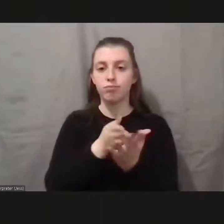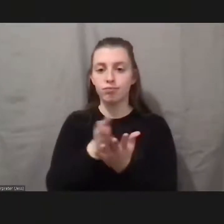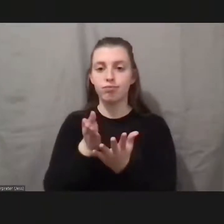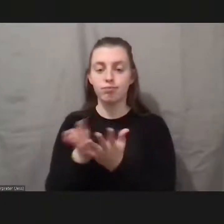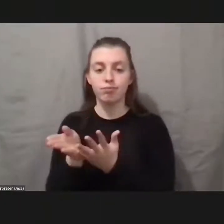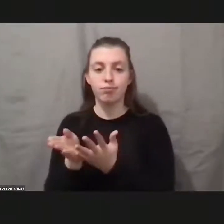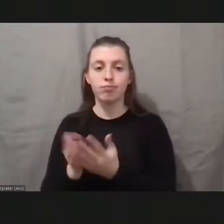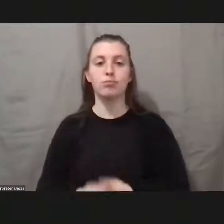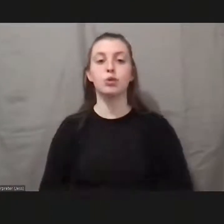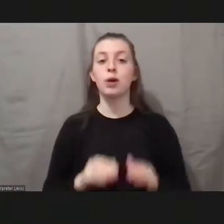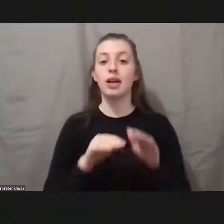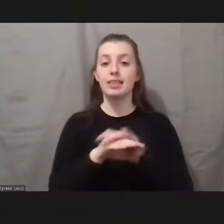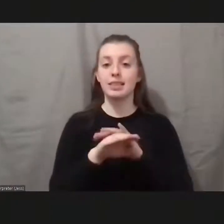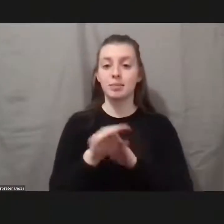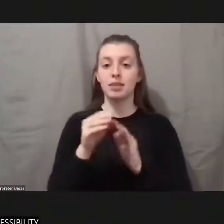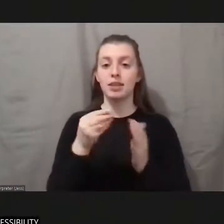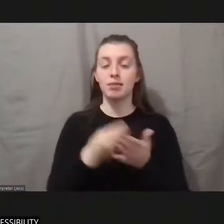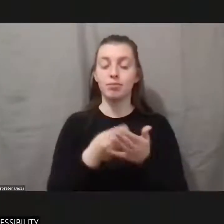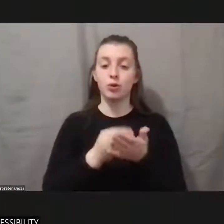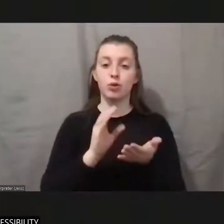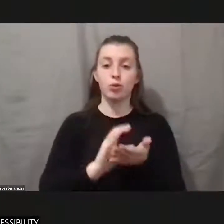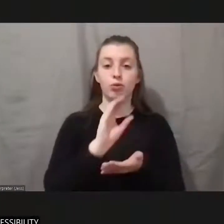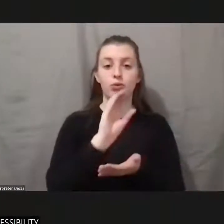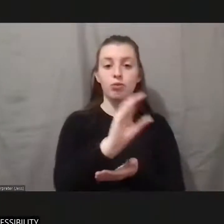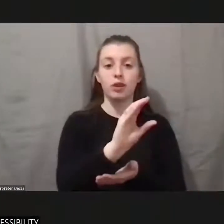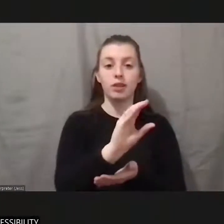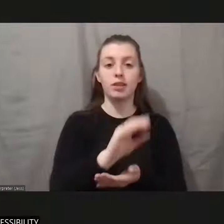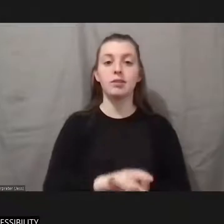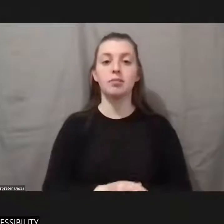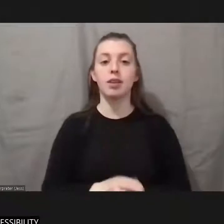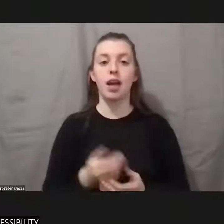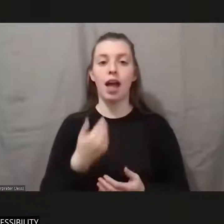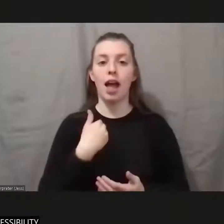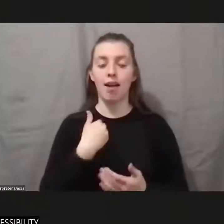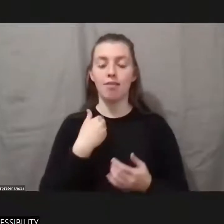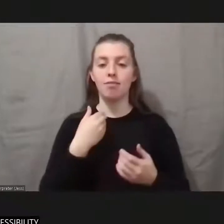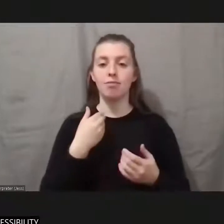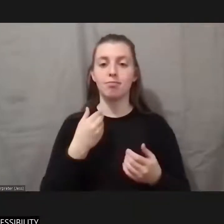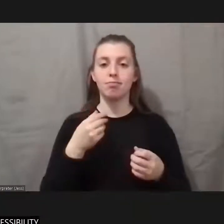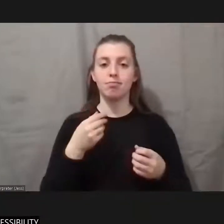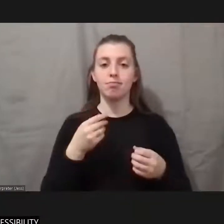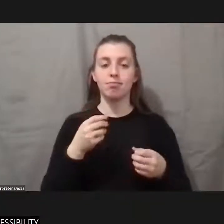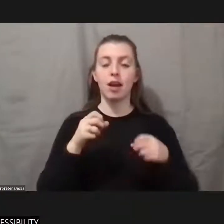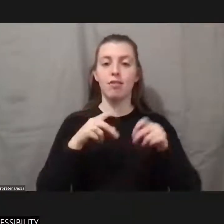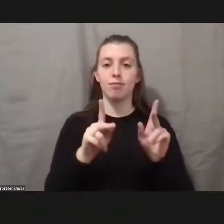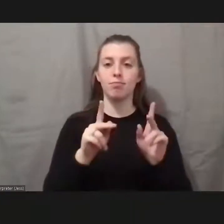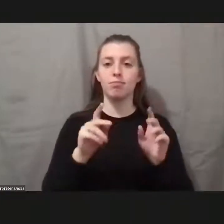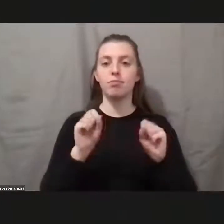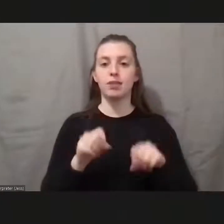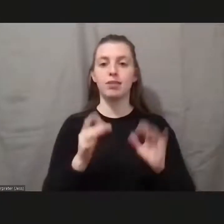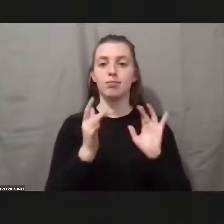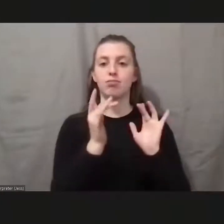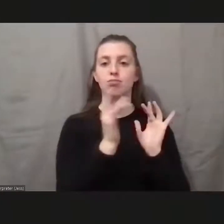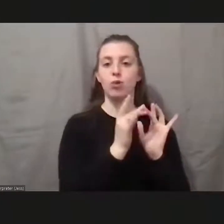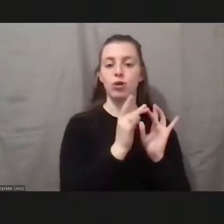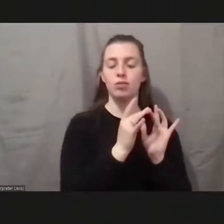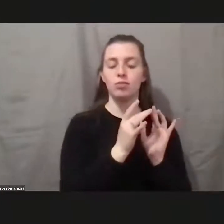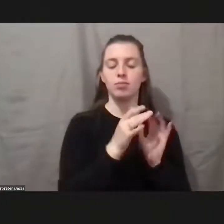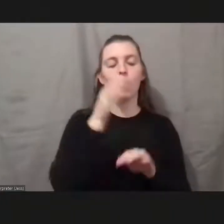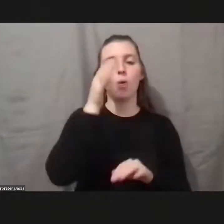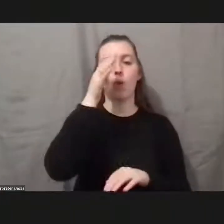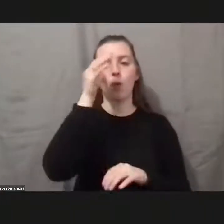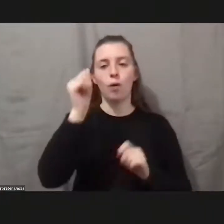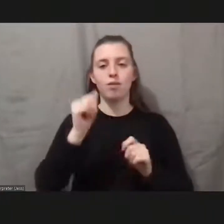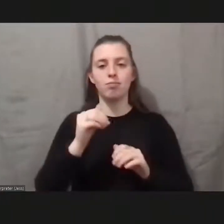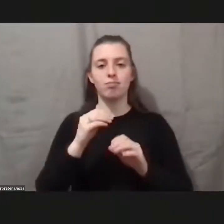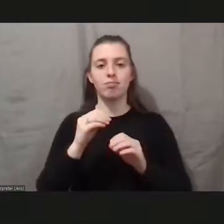that is available to businesses, and I can make sure that we have that website available, or you can go